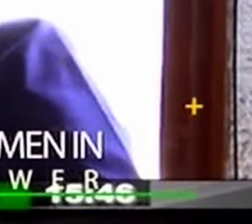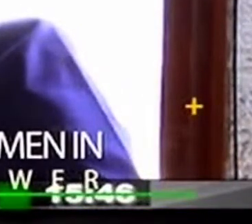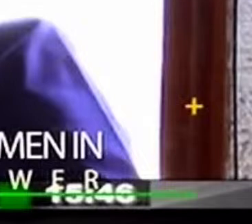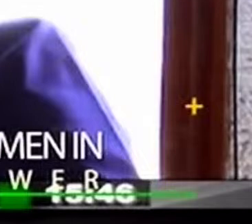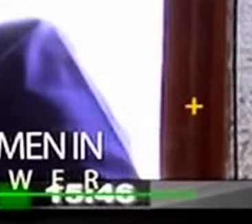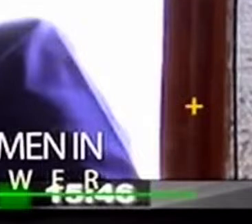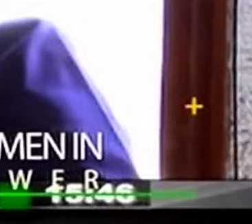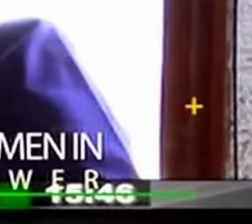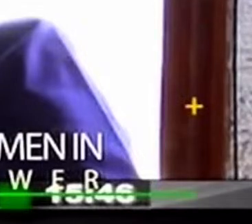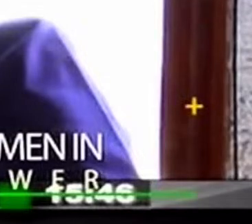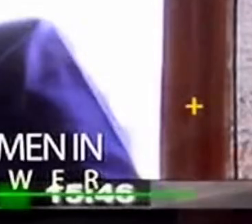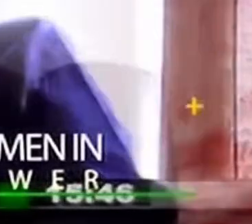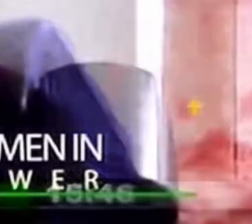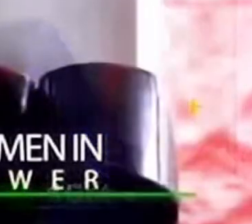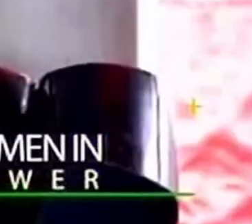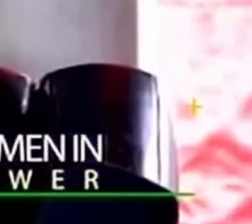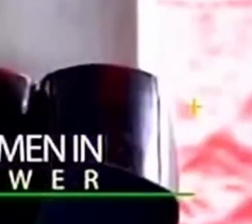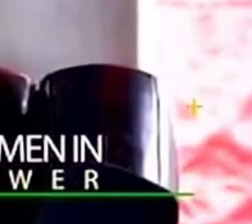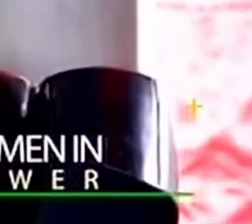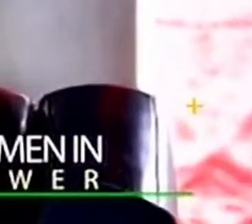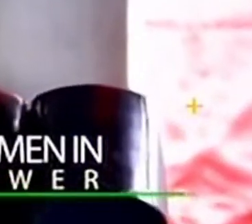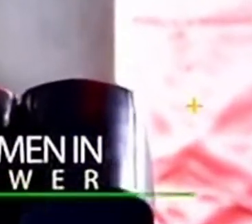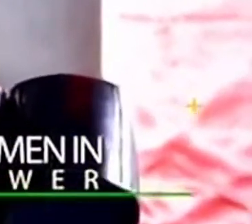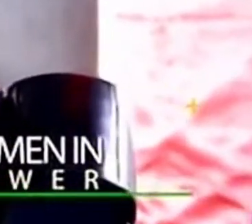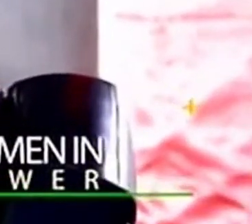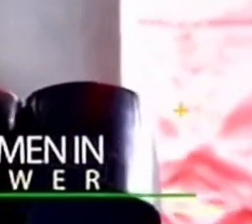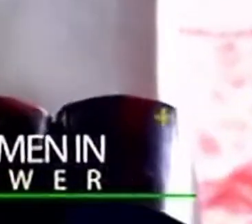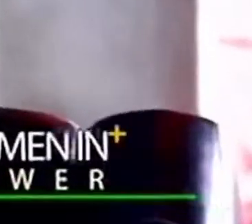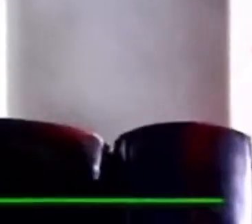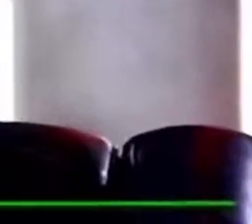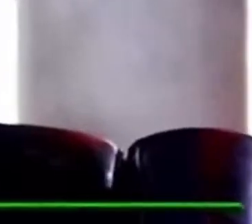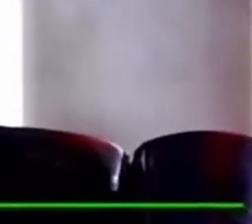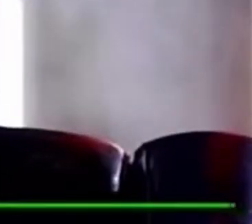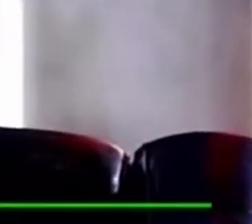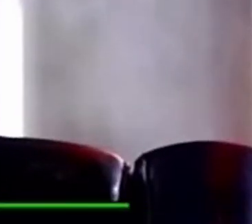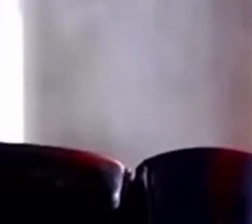of UNIP. Politics, I think it started in